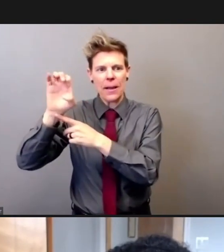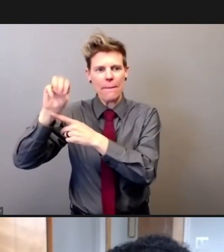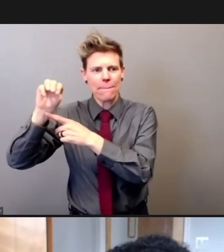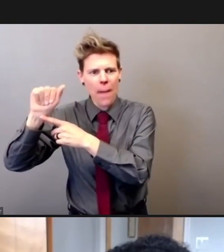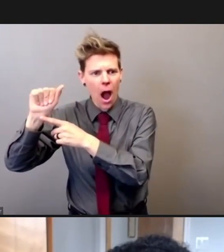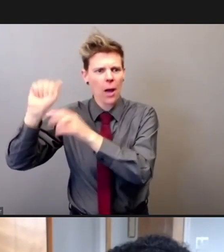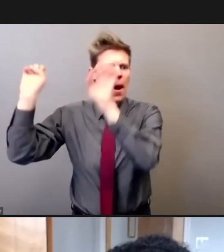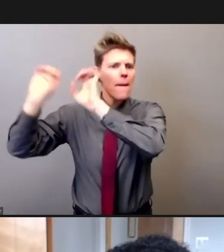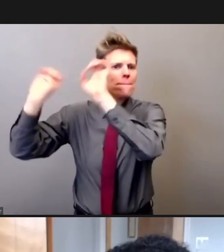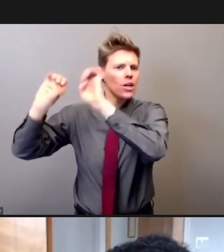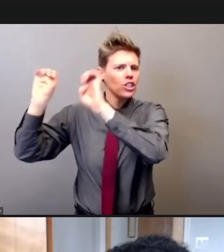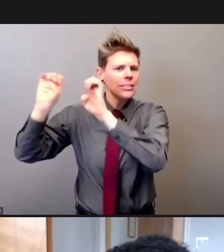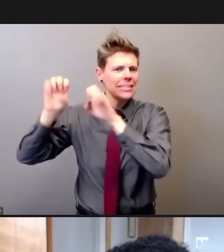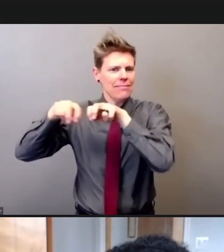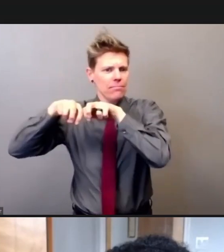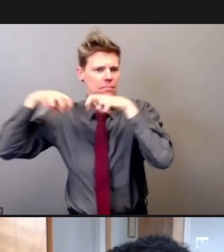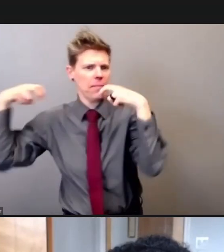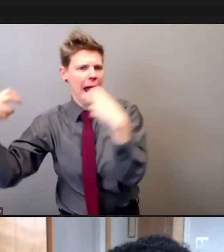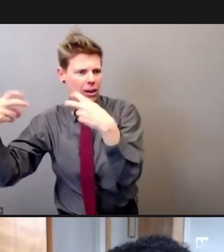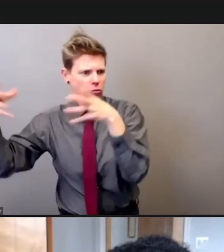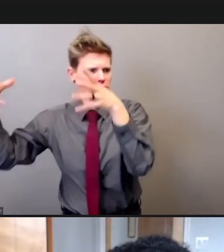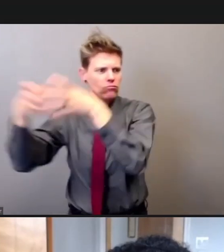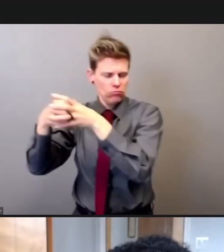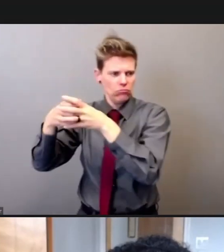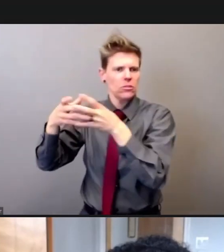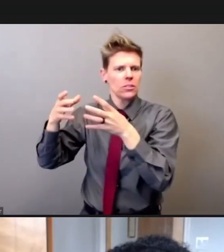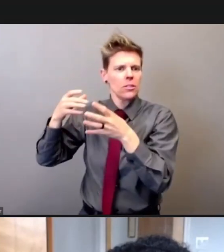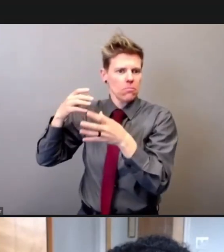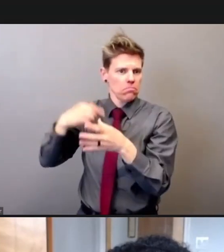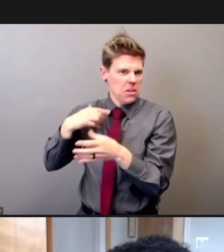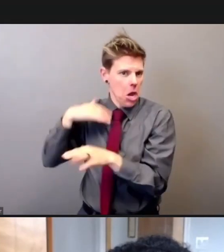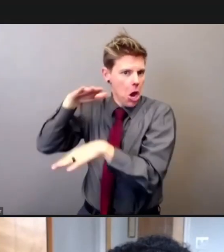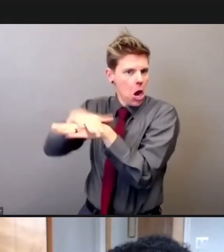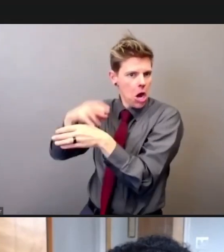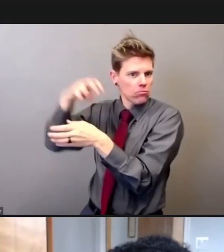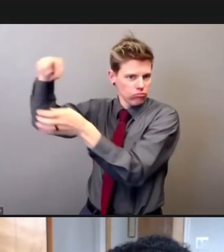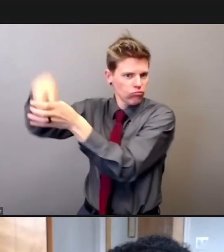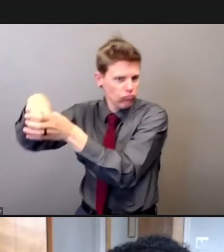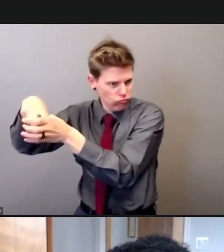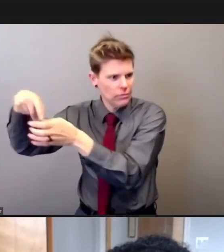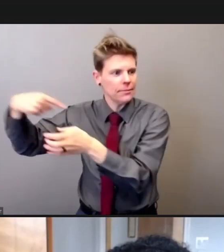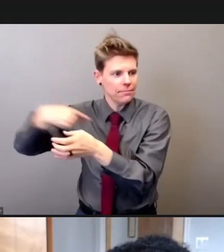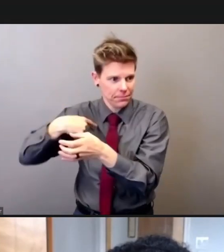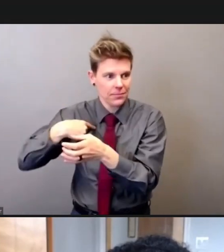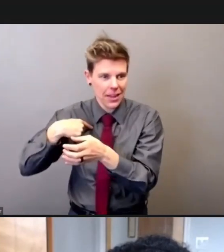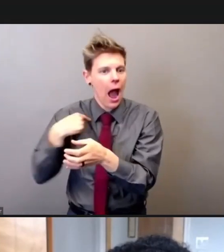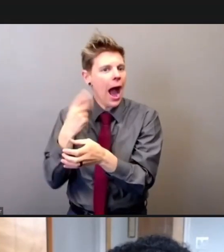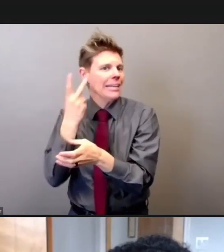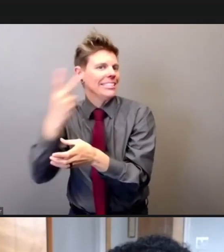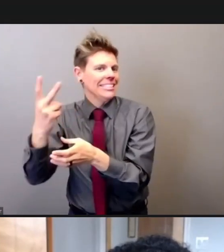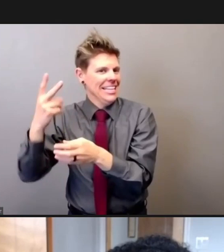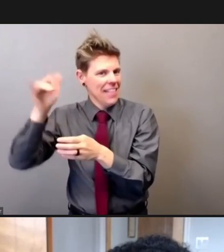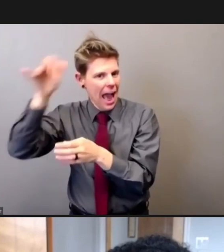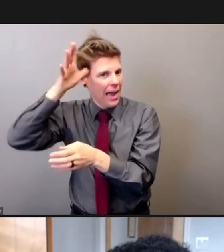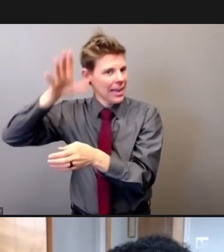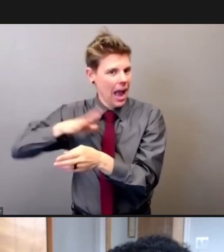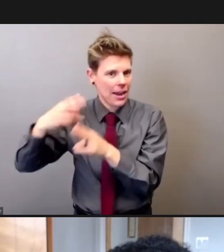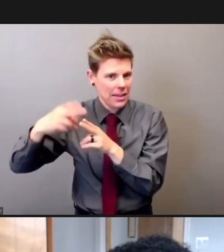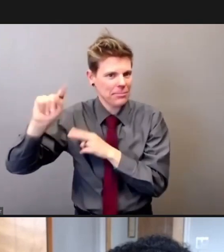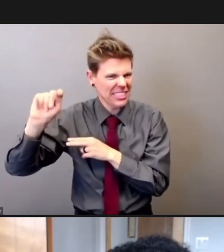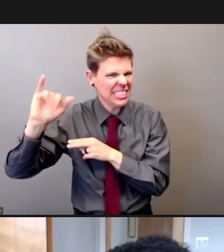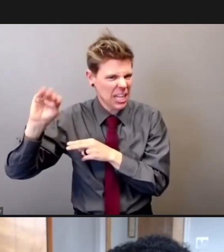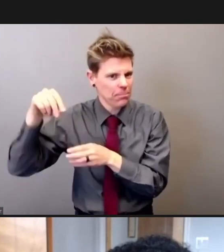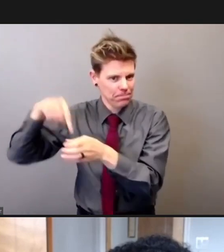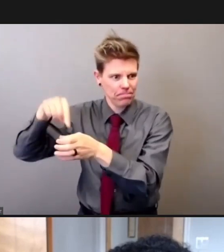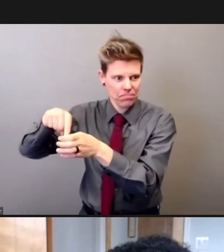supply chain support, I think Tim was actually on one of those calls, but I can't remember. But he is directly